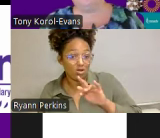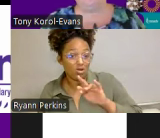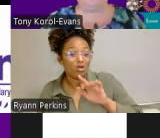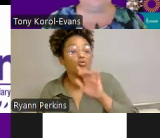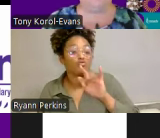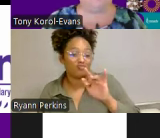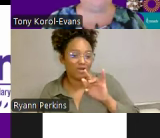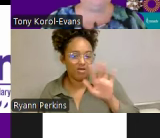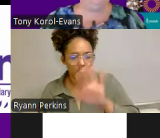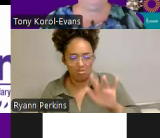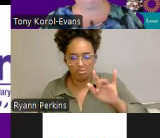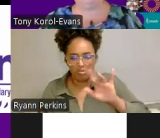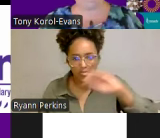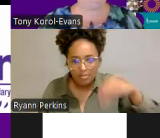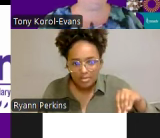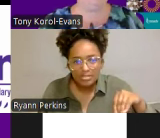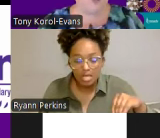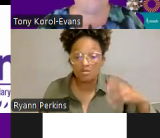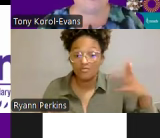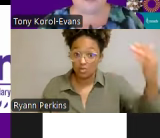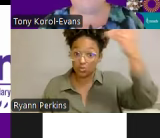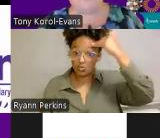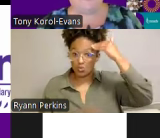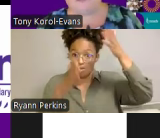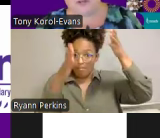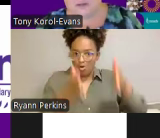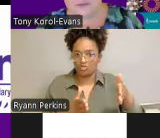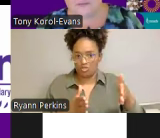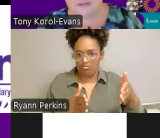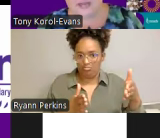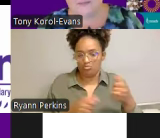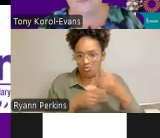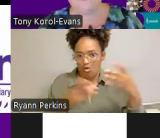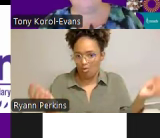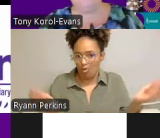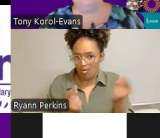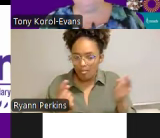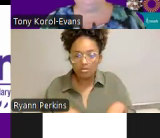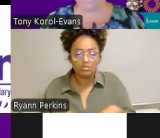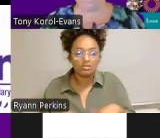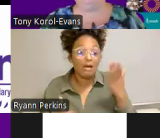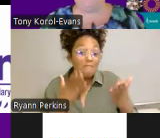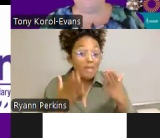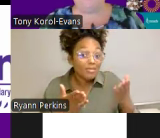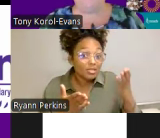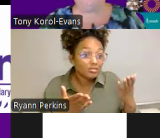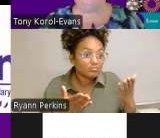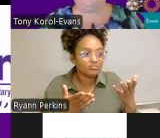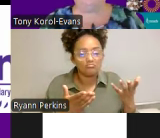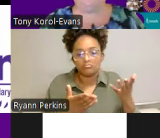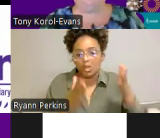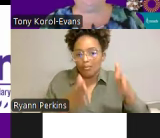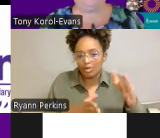they went to school with. Like I said, the person at the coffee shop that gave them their coffee every day. For men,